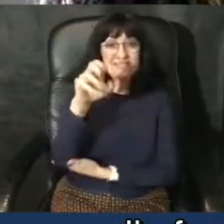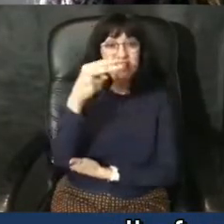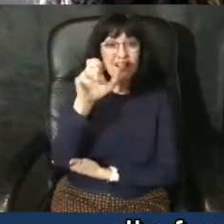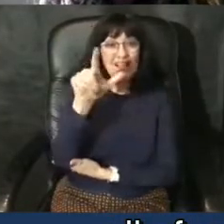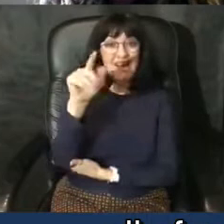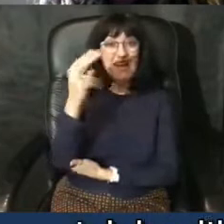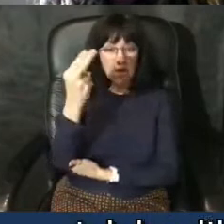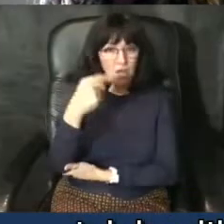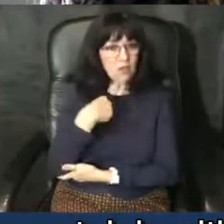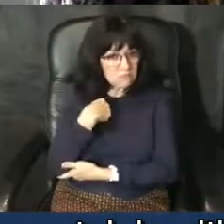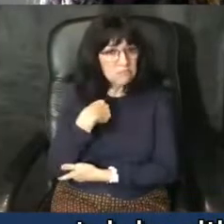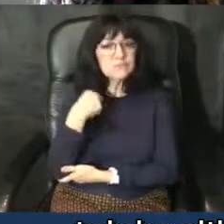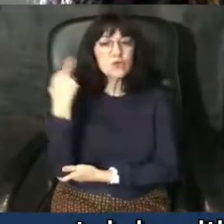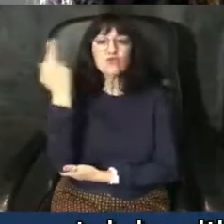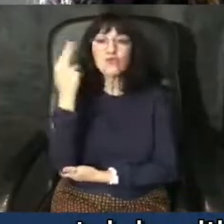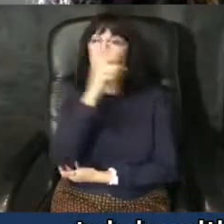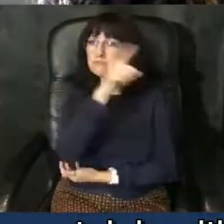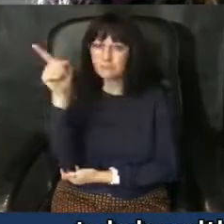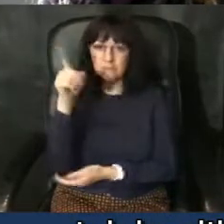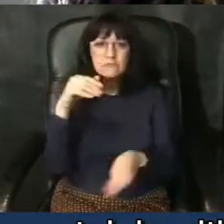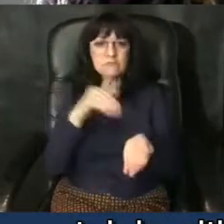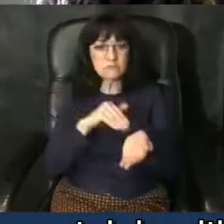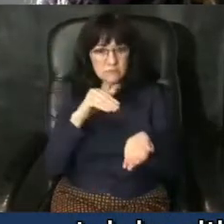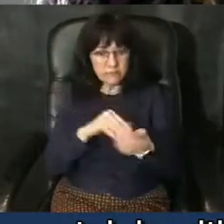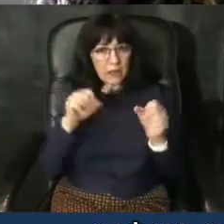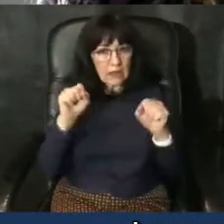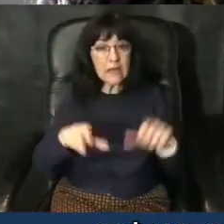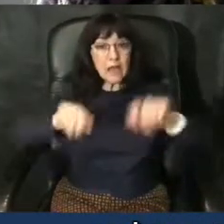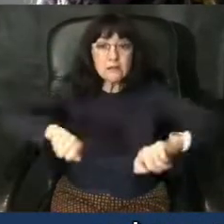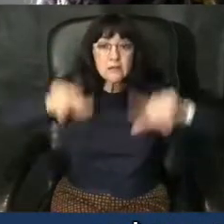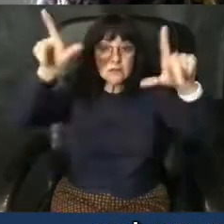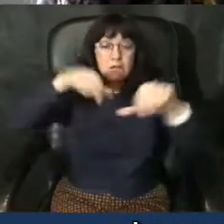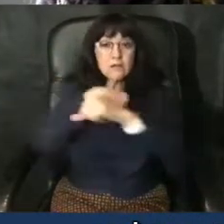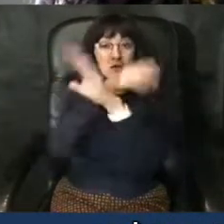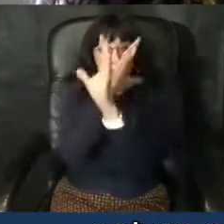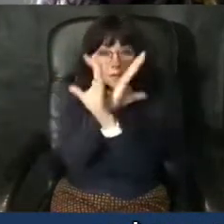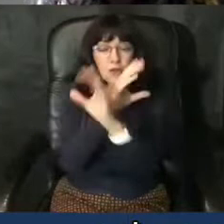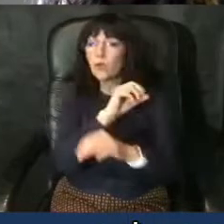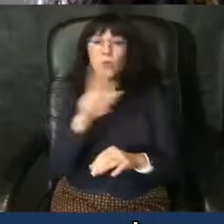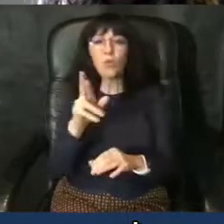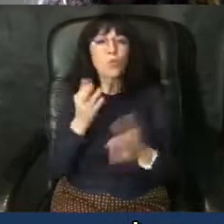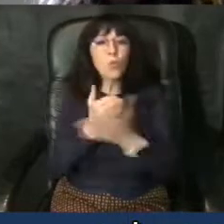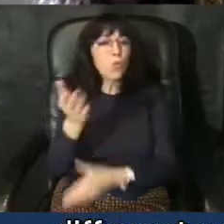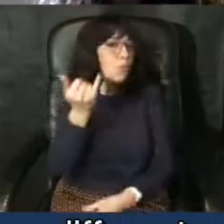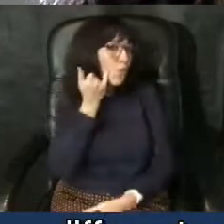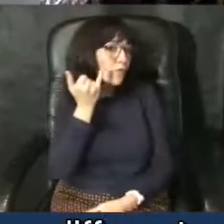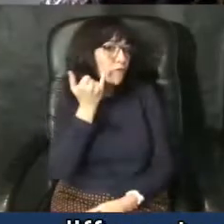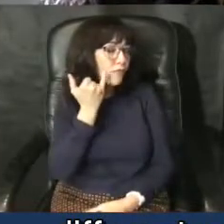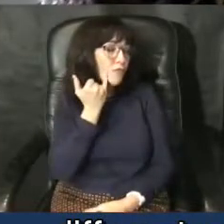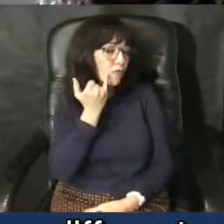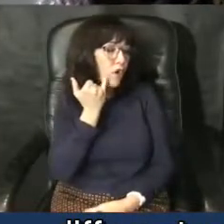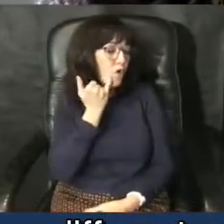moved to being on telehealth. You can set up a televideo appointment. You can set up a telephone call in which they'll go through